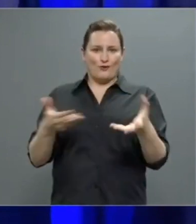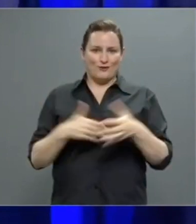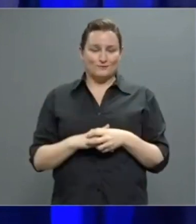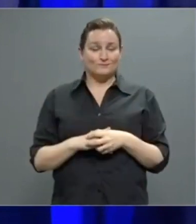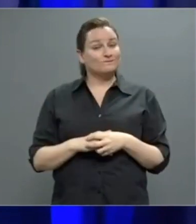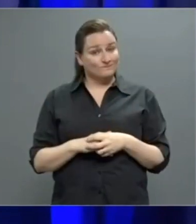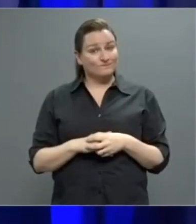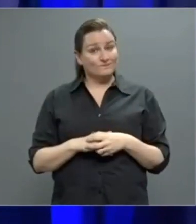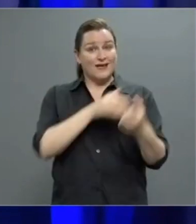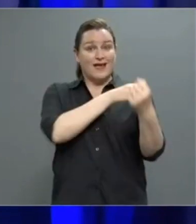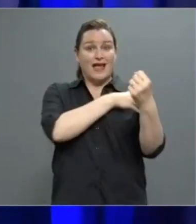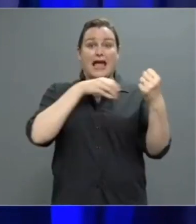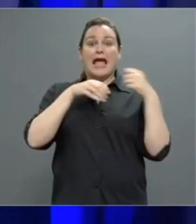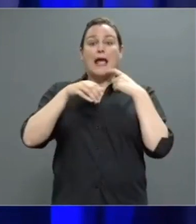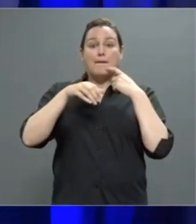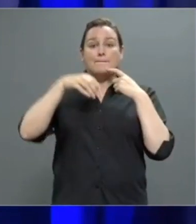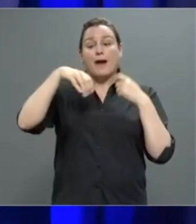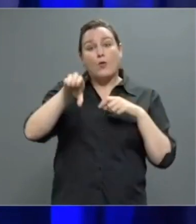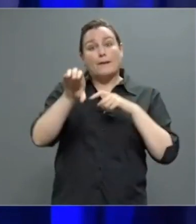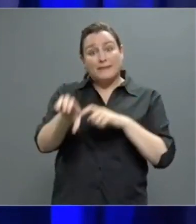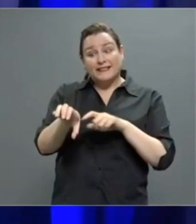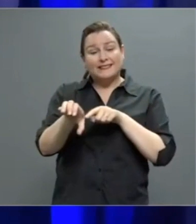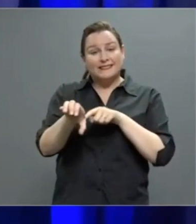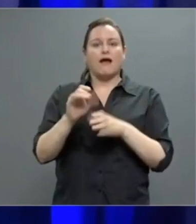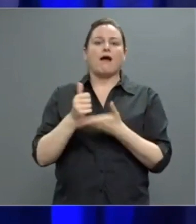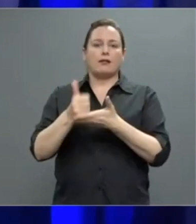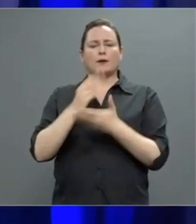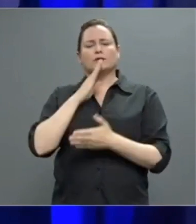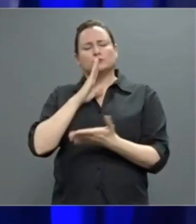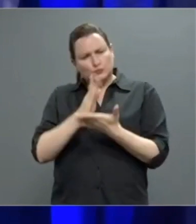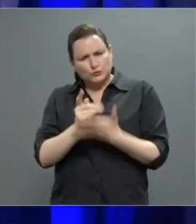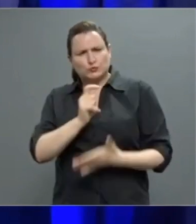that works for the 30 million impoverished